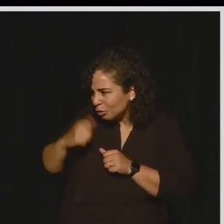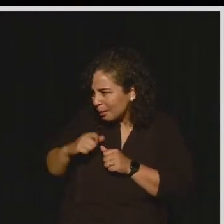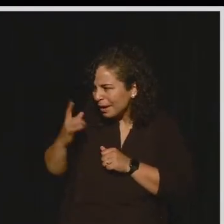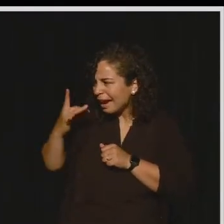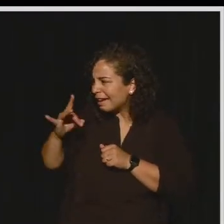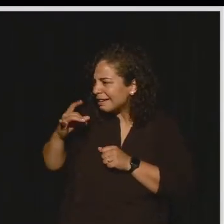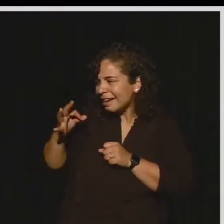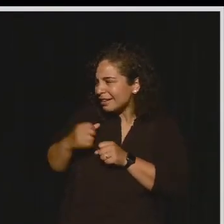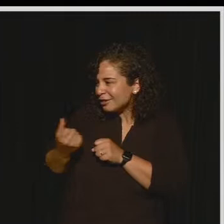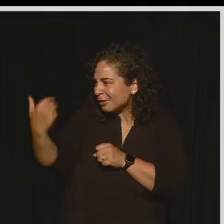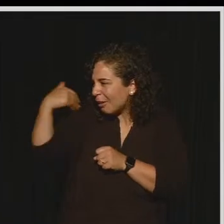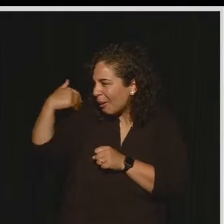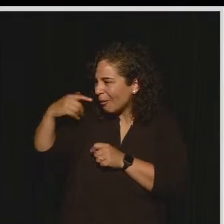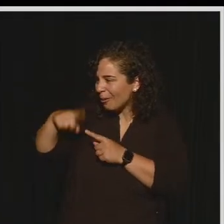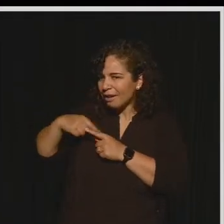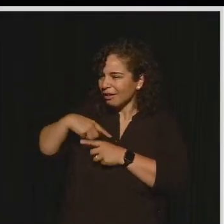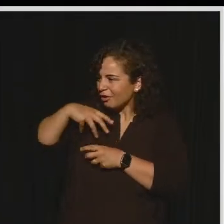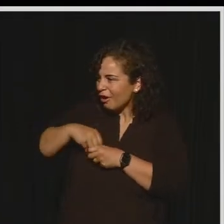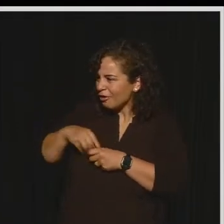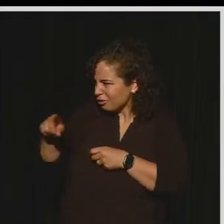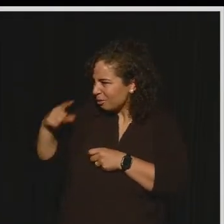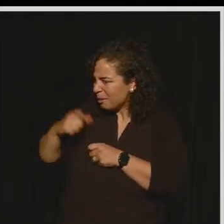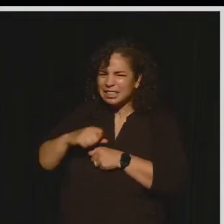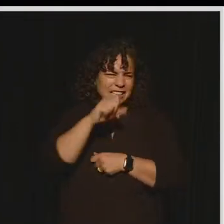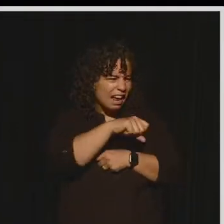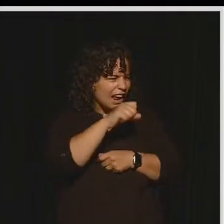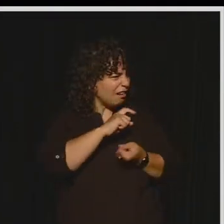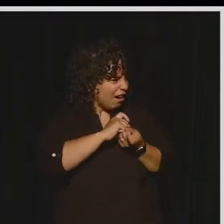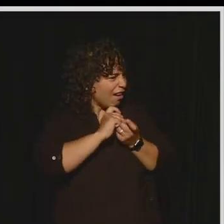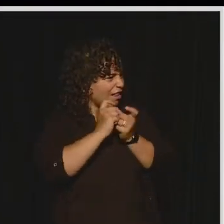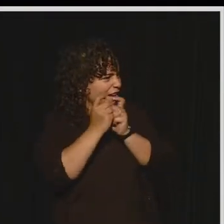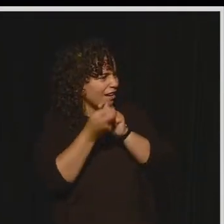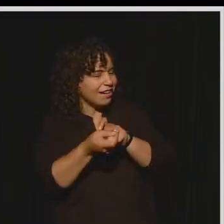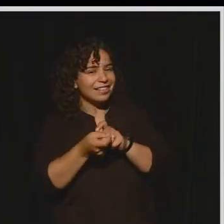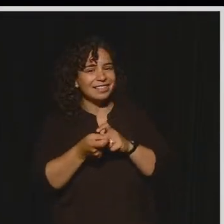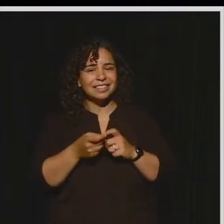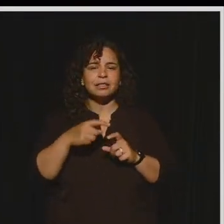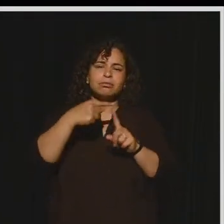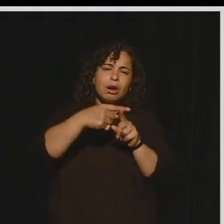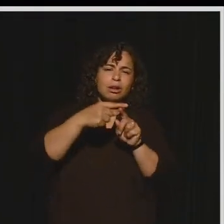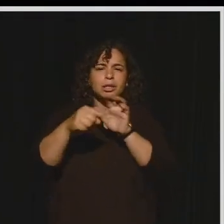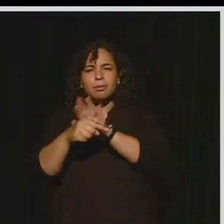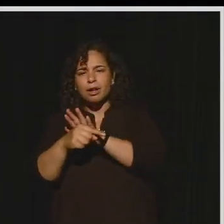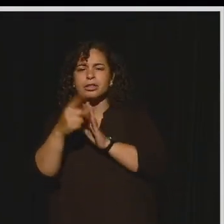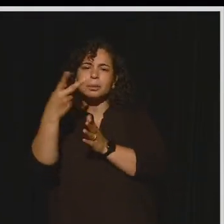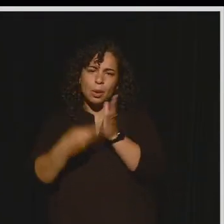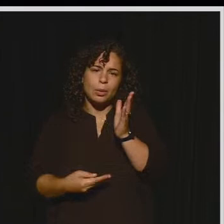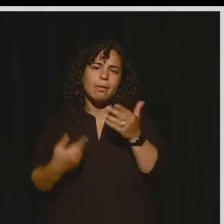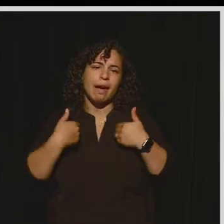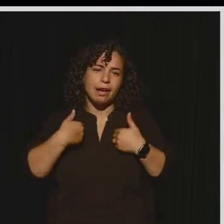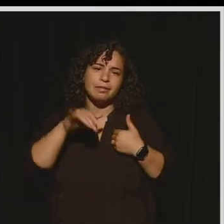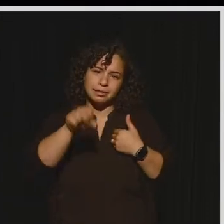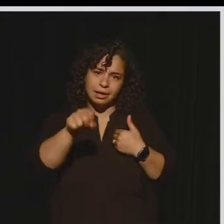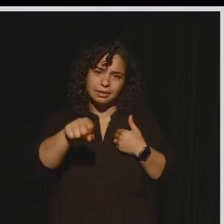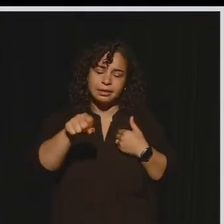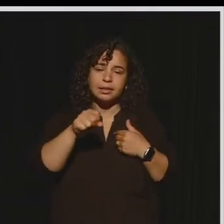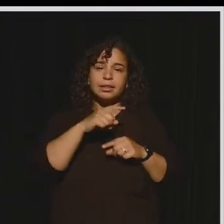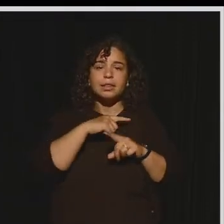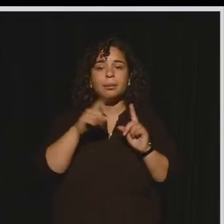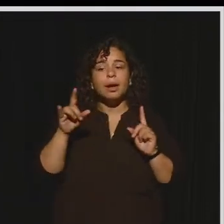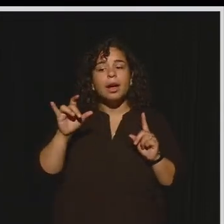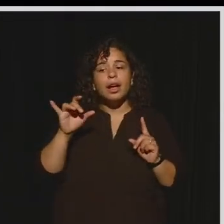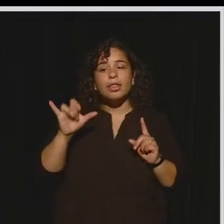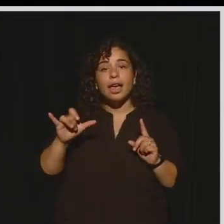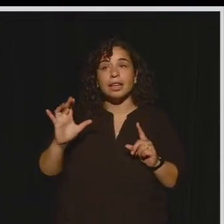when I first got involved, and what it has evolved to now, good and bad, you know, but sort of